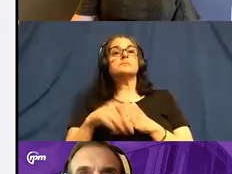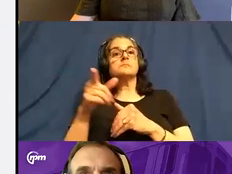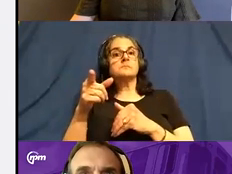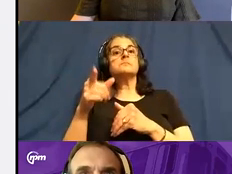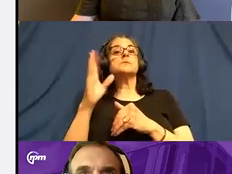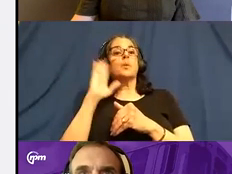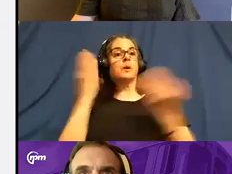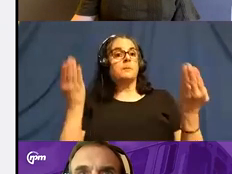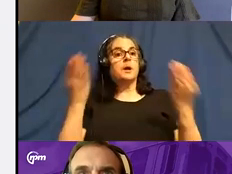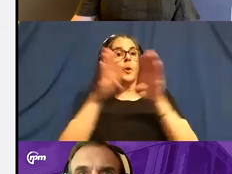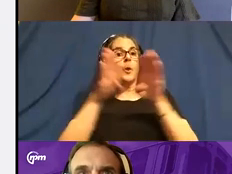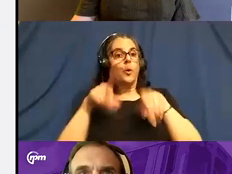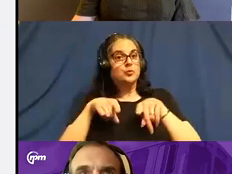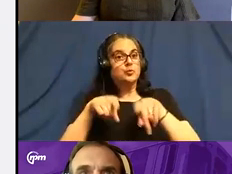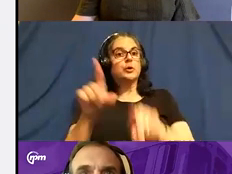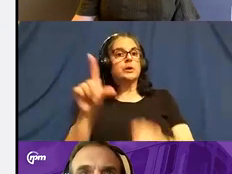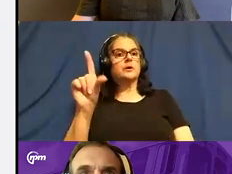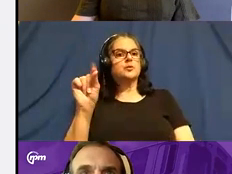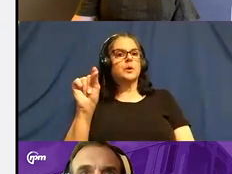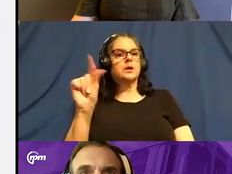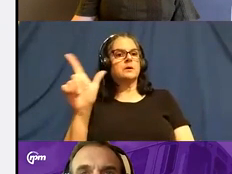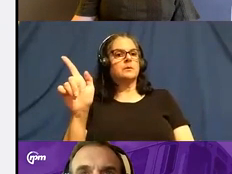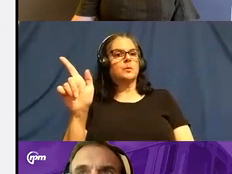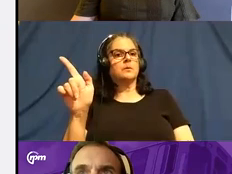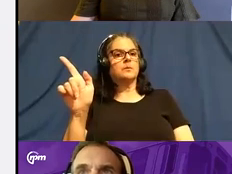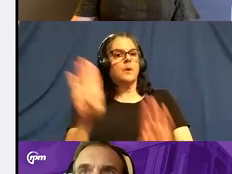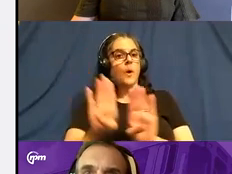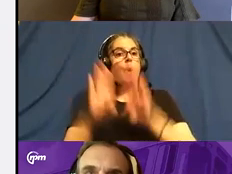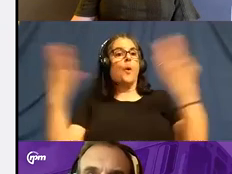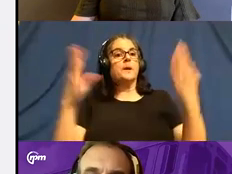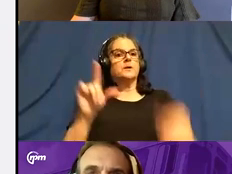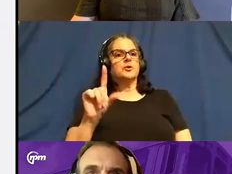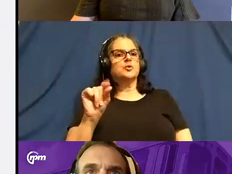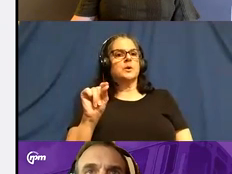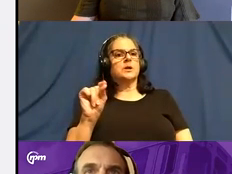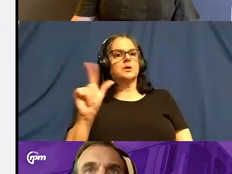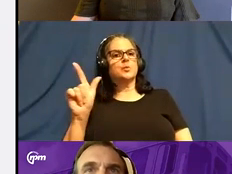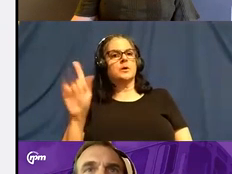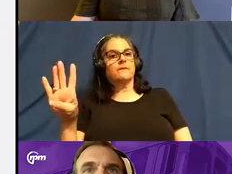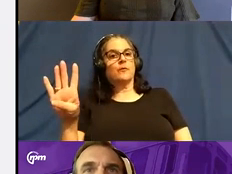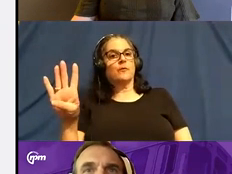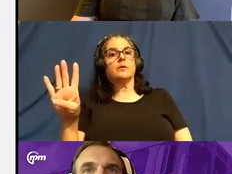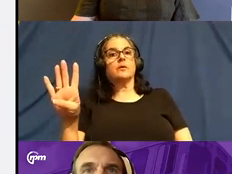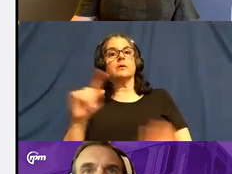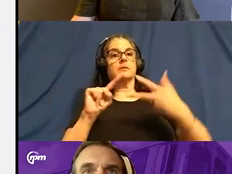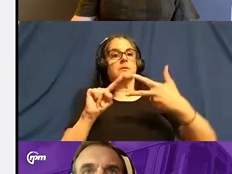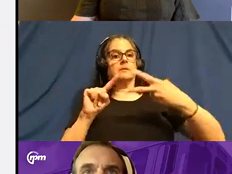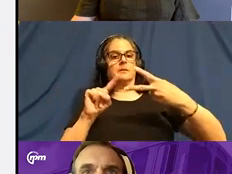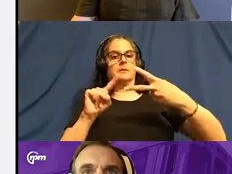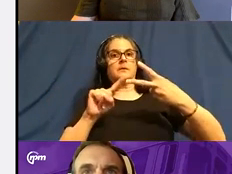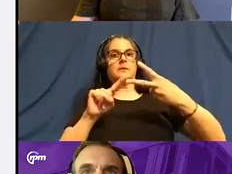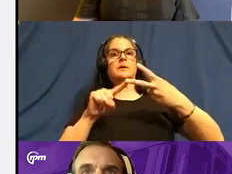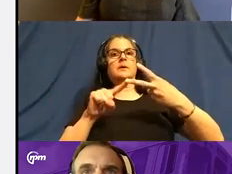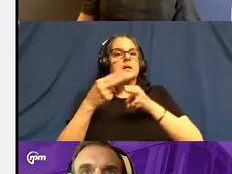in 2021 and reopen them again in 2024. Understanding, of course, on the second bullet point, which is there will be temporary